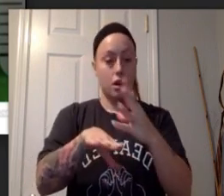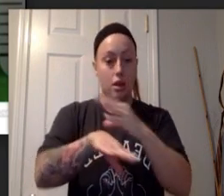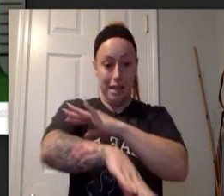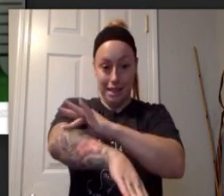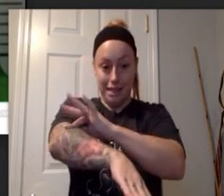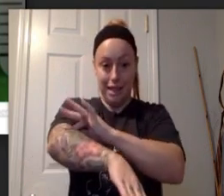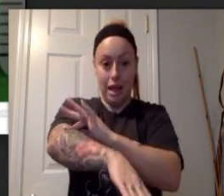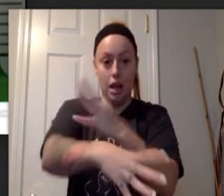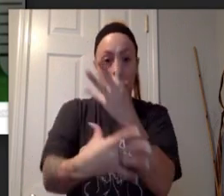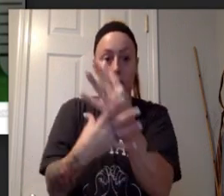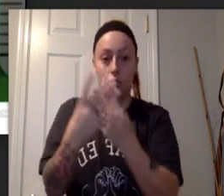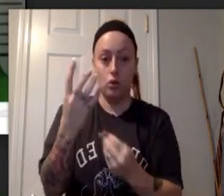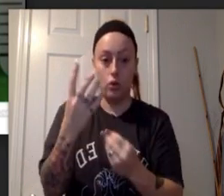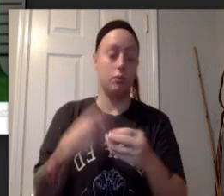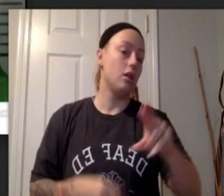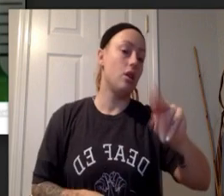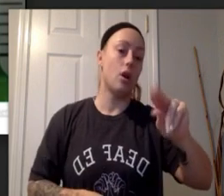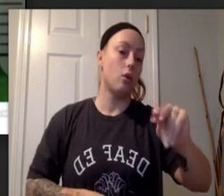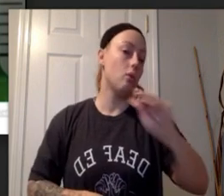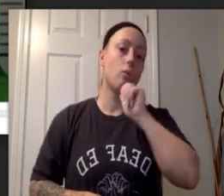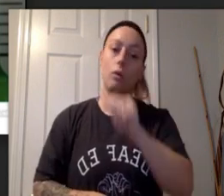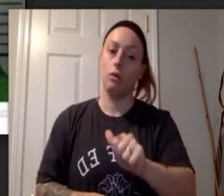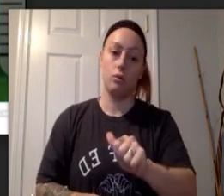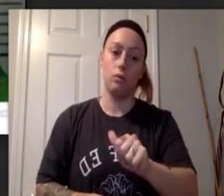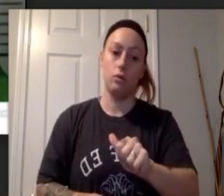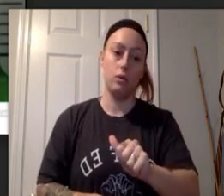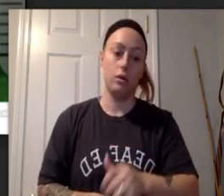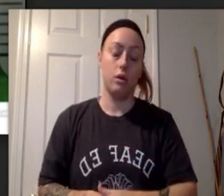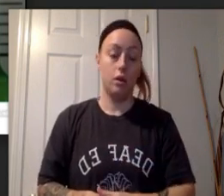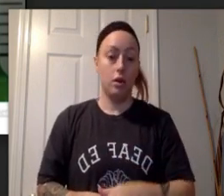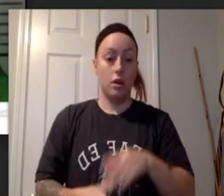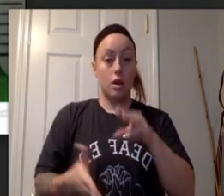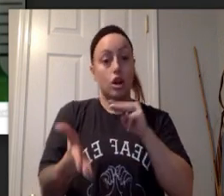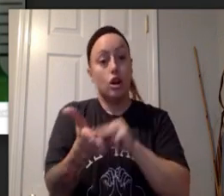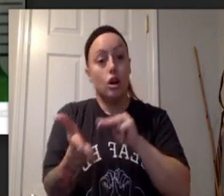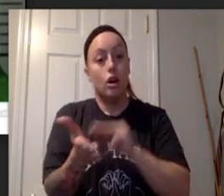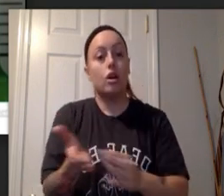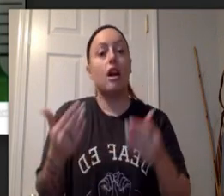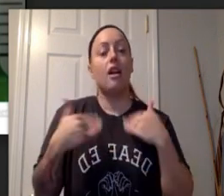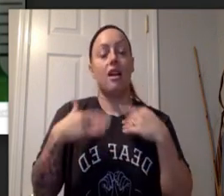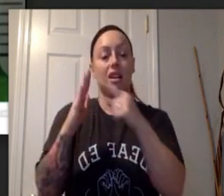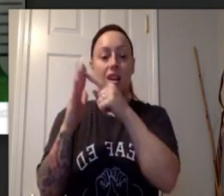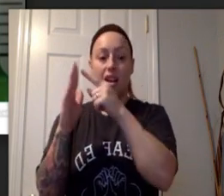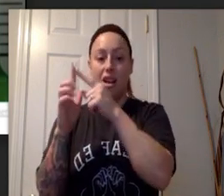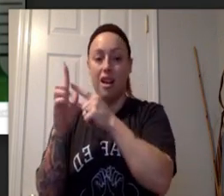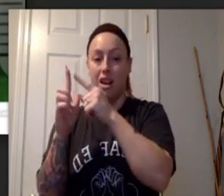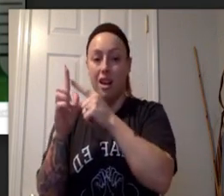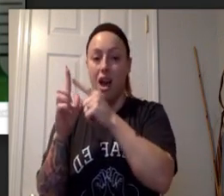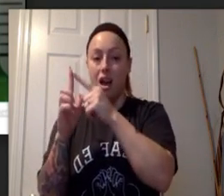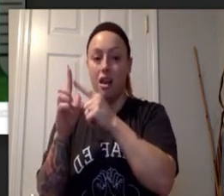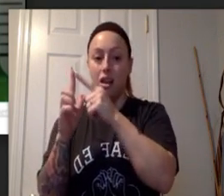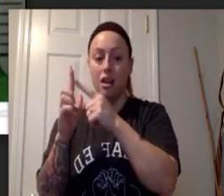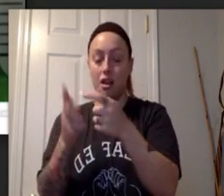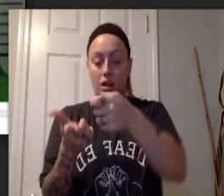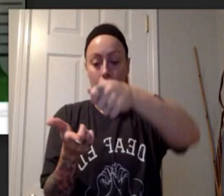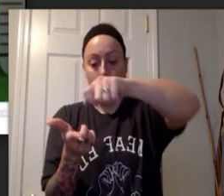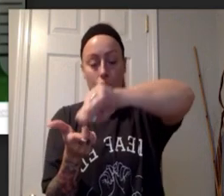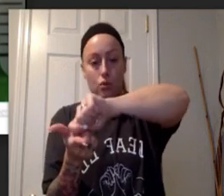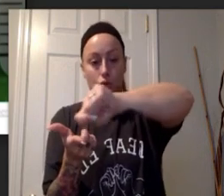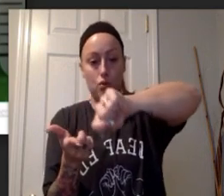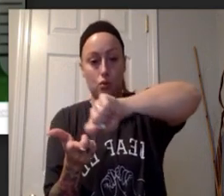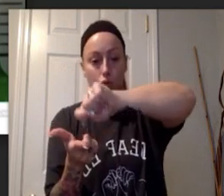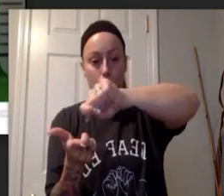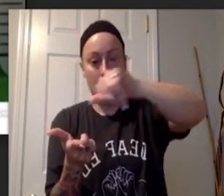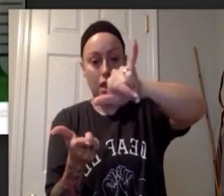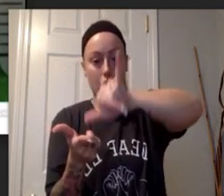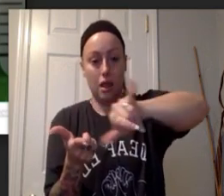where one of my heroes was talking about a doctor who had a cut in his hand and poured liquid fentanyl in it, and it still somehow like wasn't